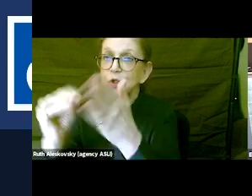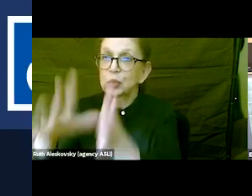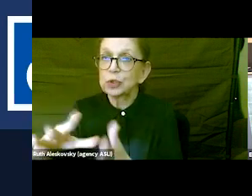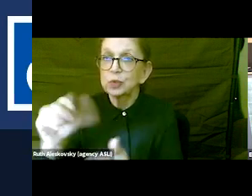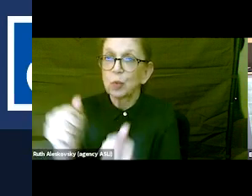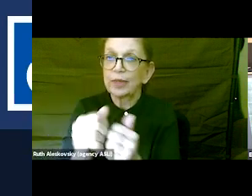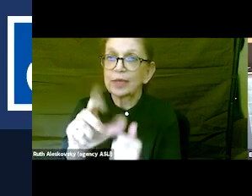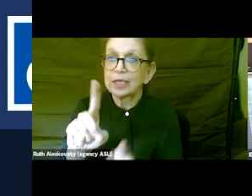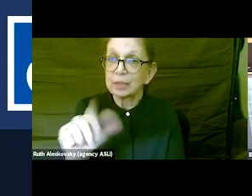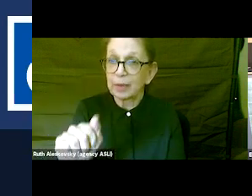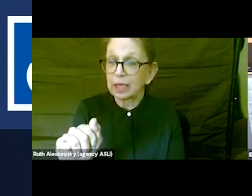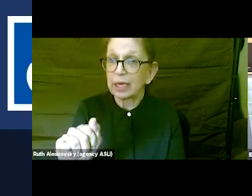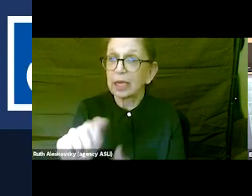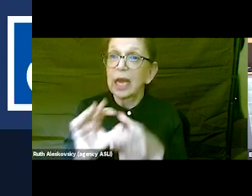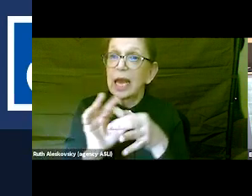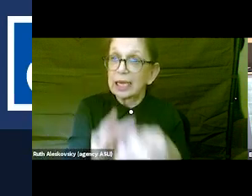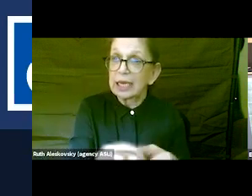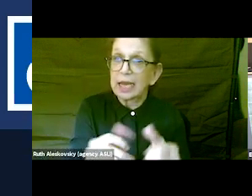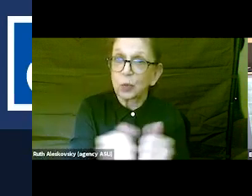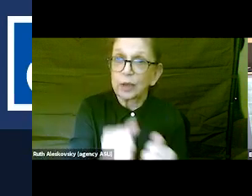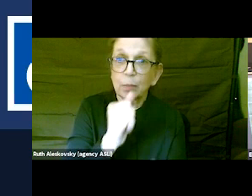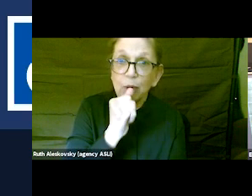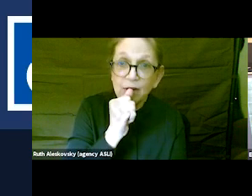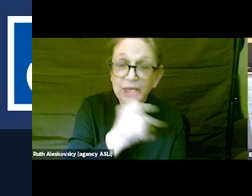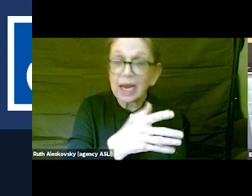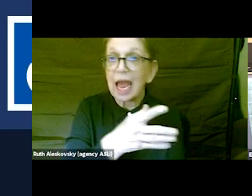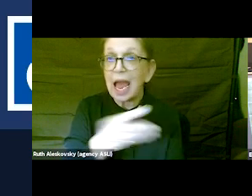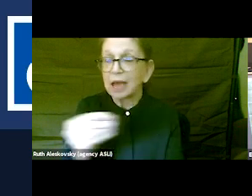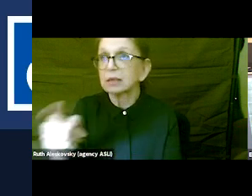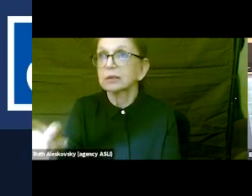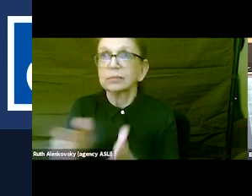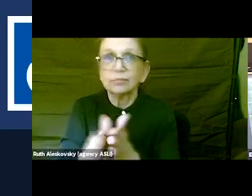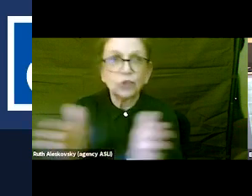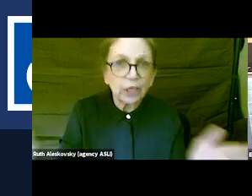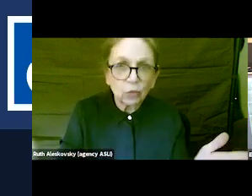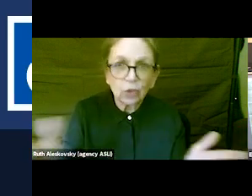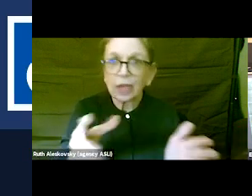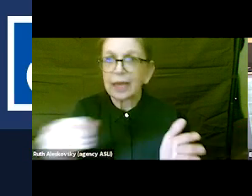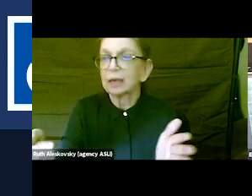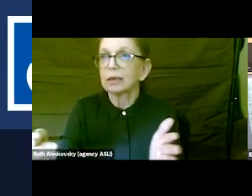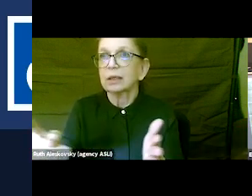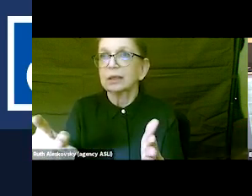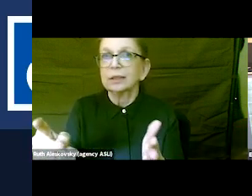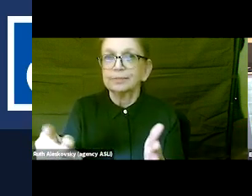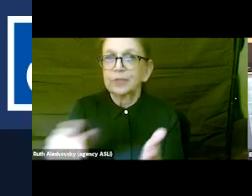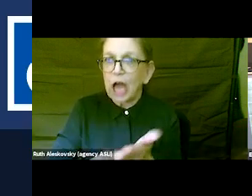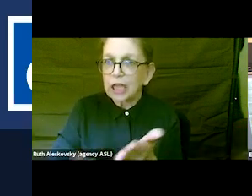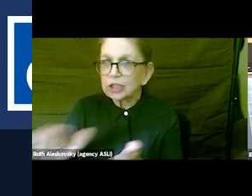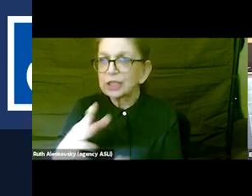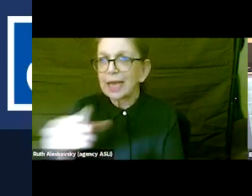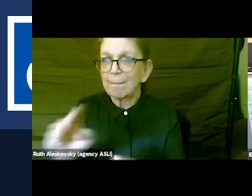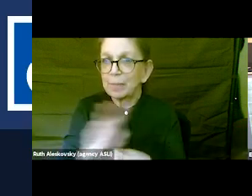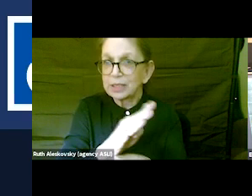and private colleges. So not just CUNY, now we're talking SUNY, we're talking, you know, St. John's,